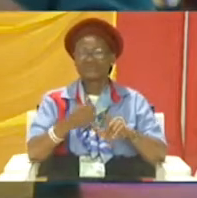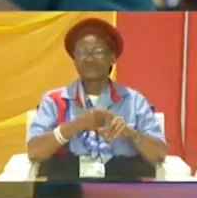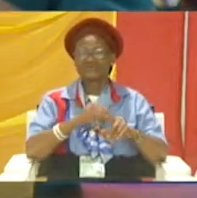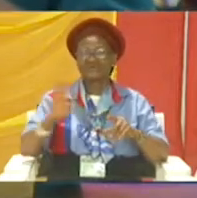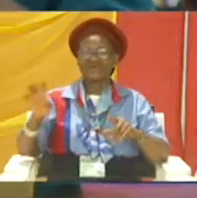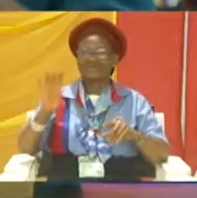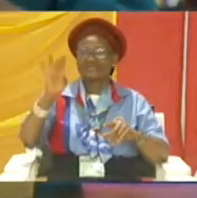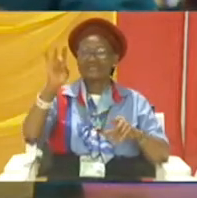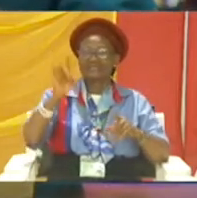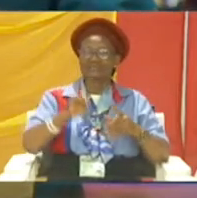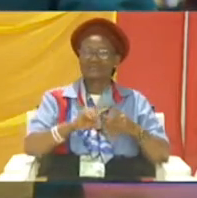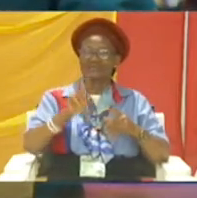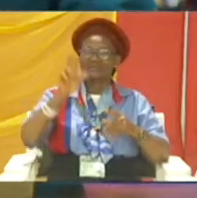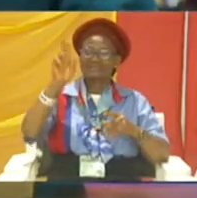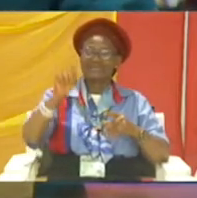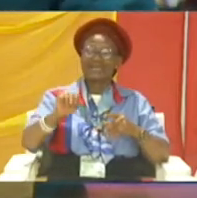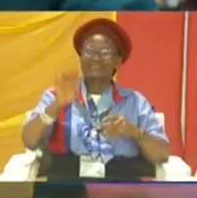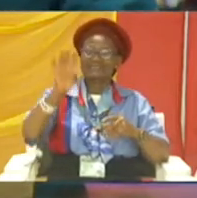8 to